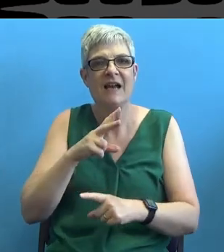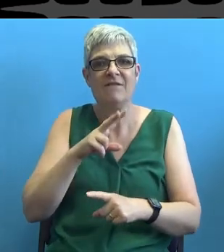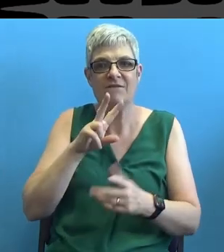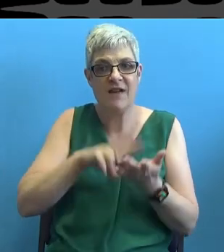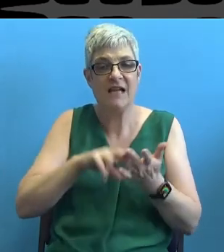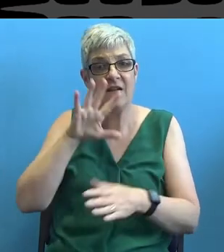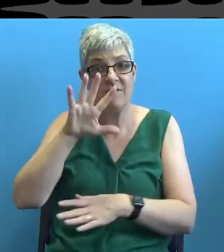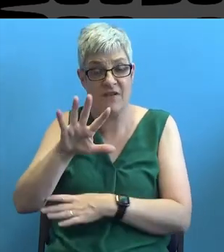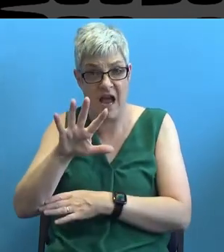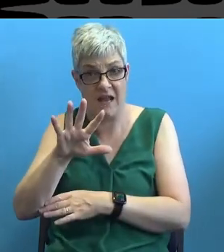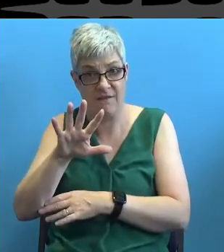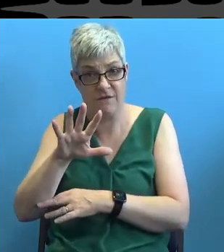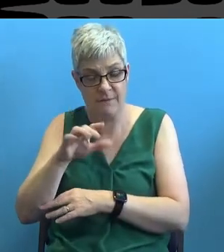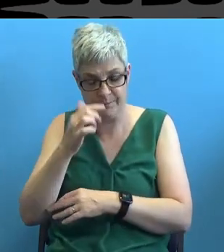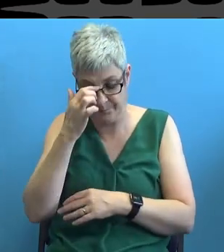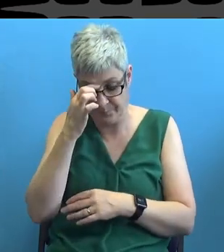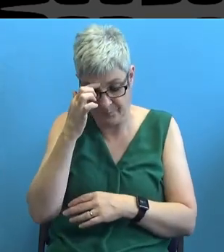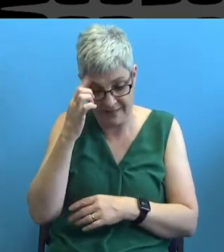5,